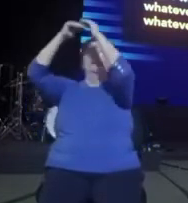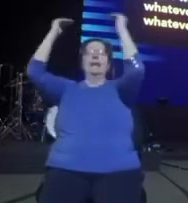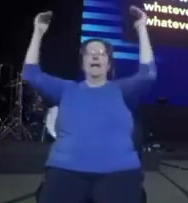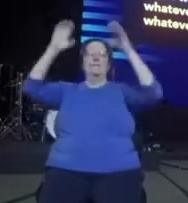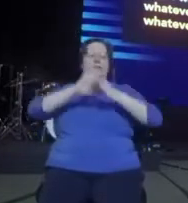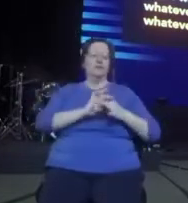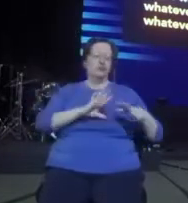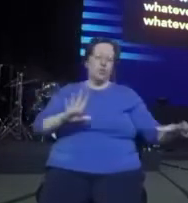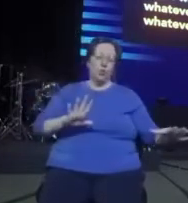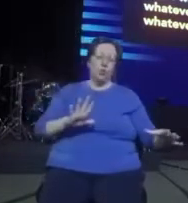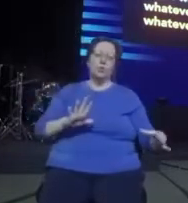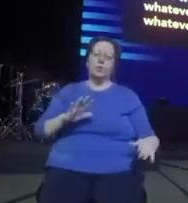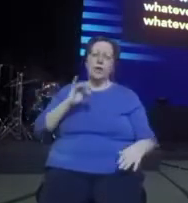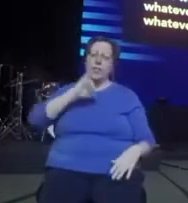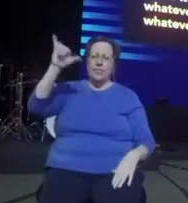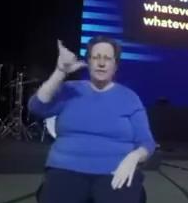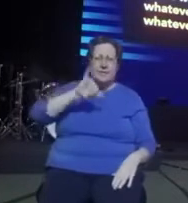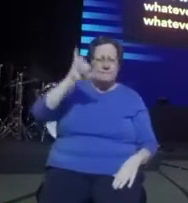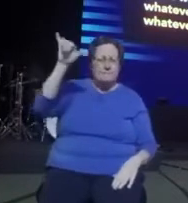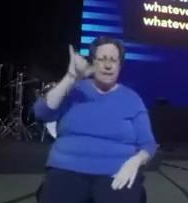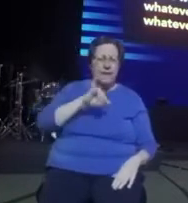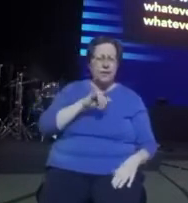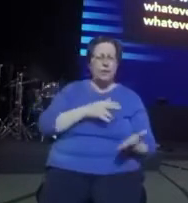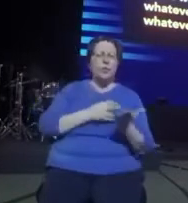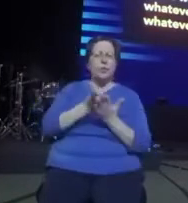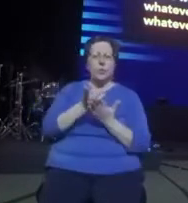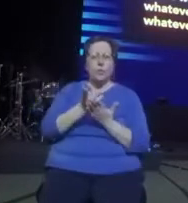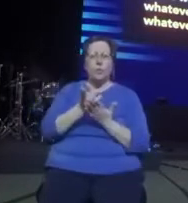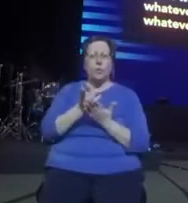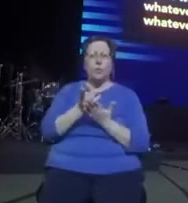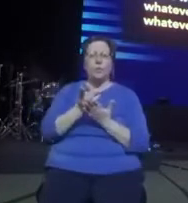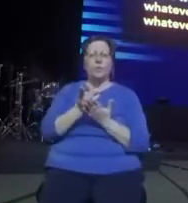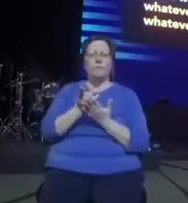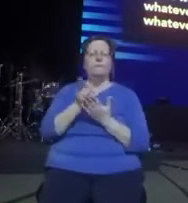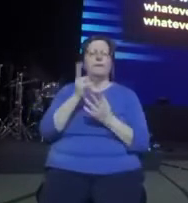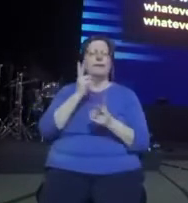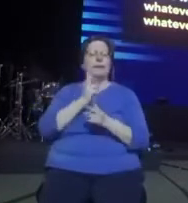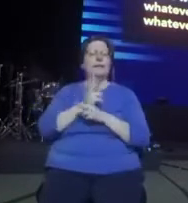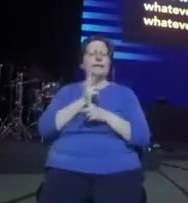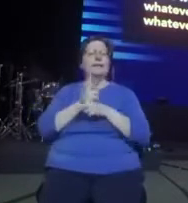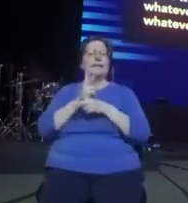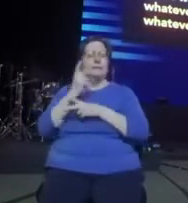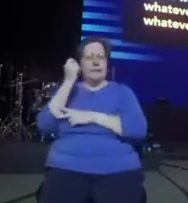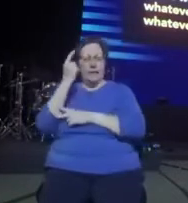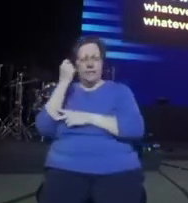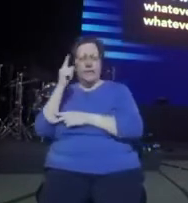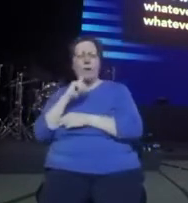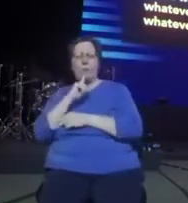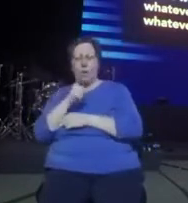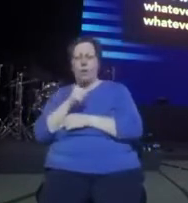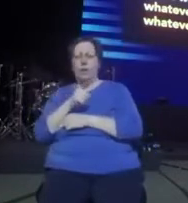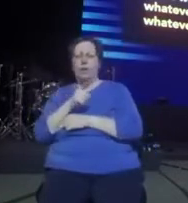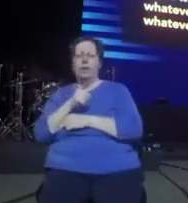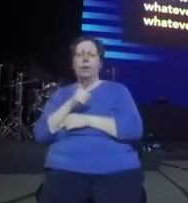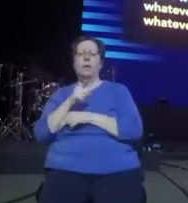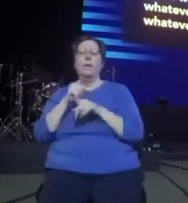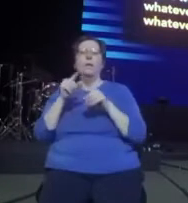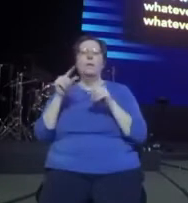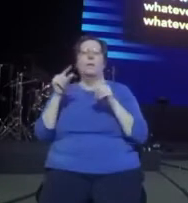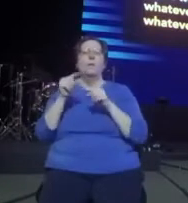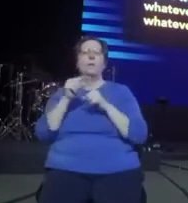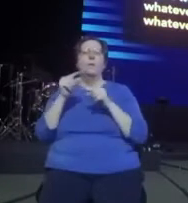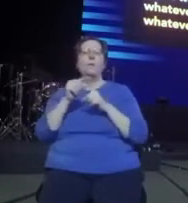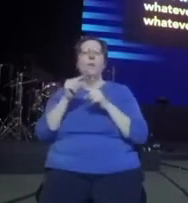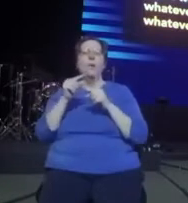And there's a measure, of course, of truth in that. Keeping it in context, it really is true. But the word here